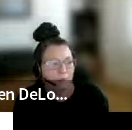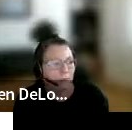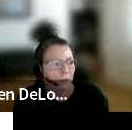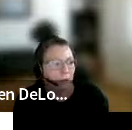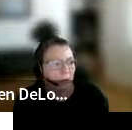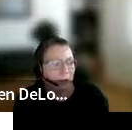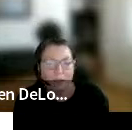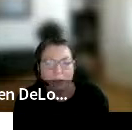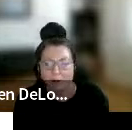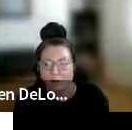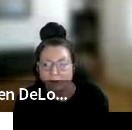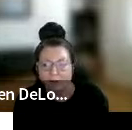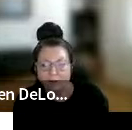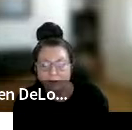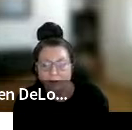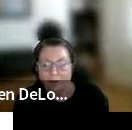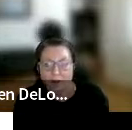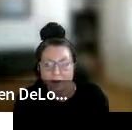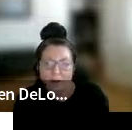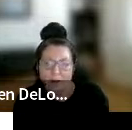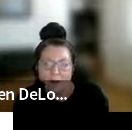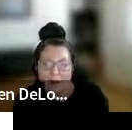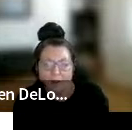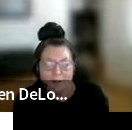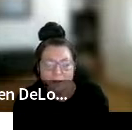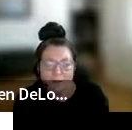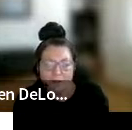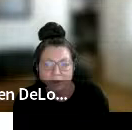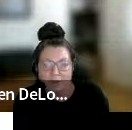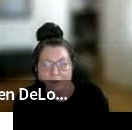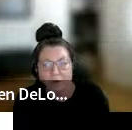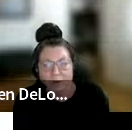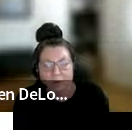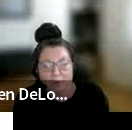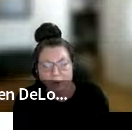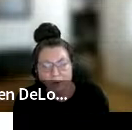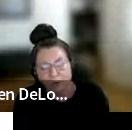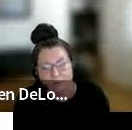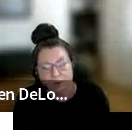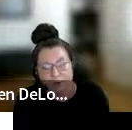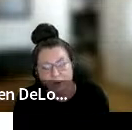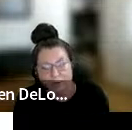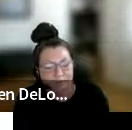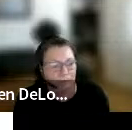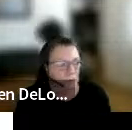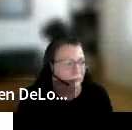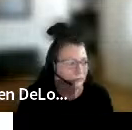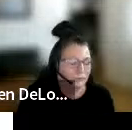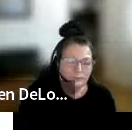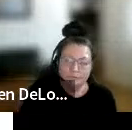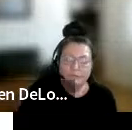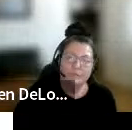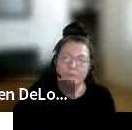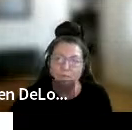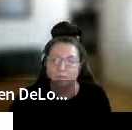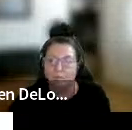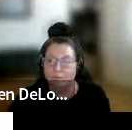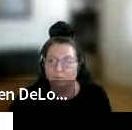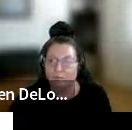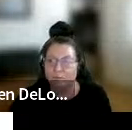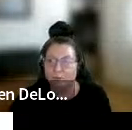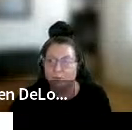with friends, family, and caregivers. I think this was a very important tool for her.